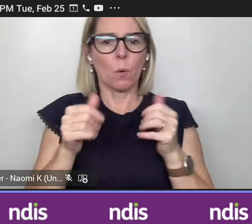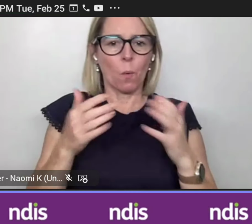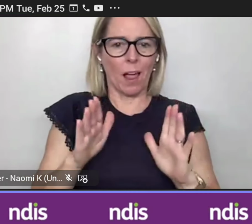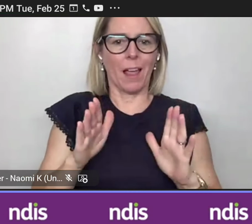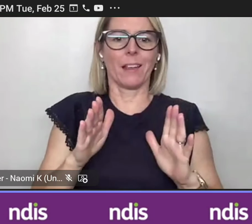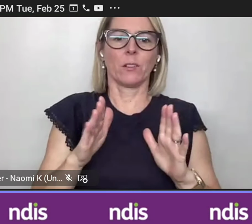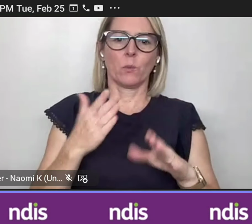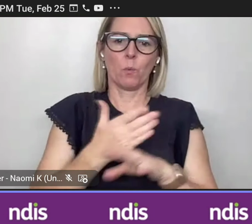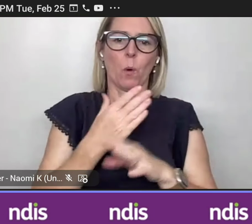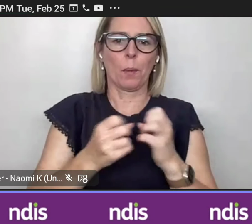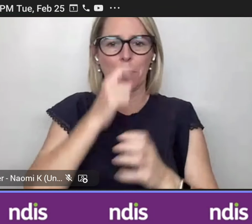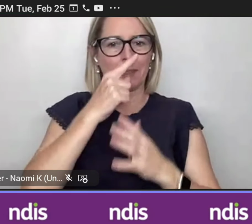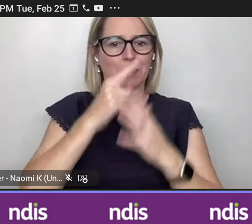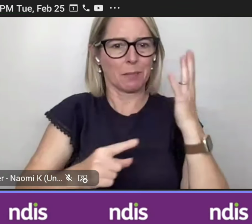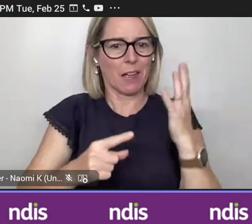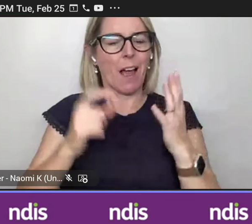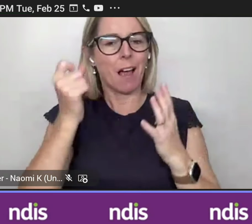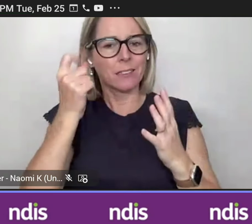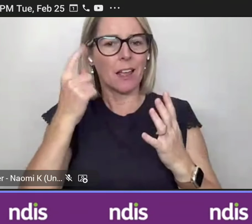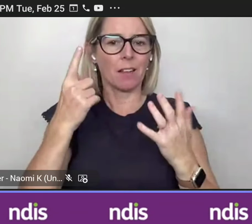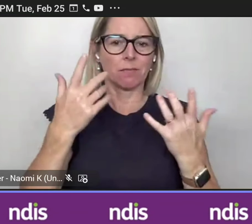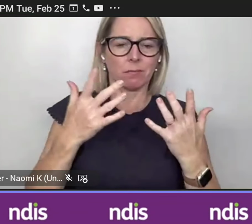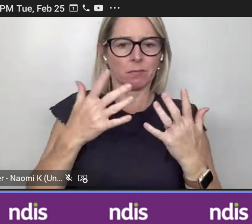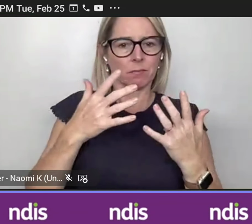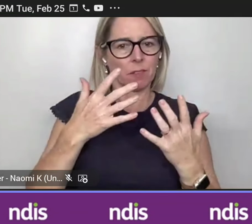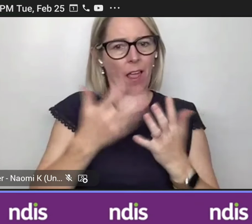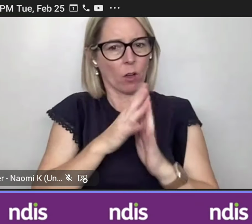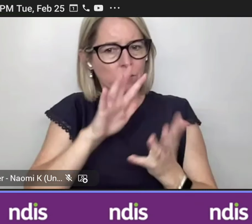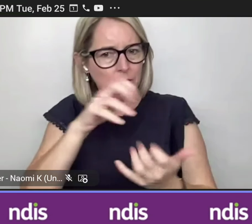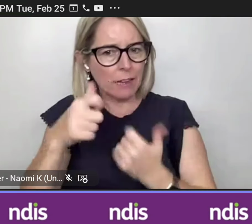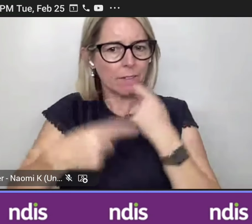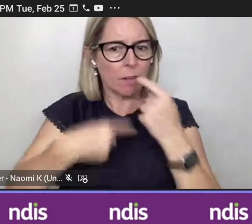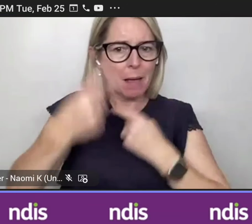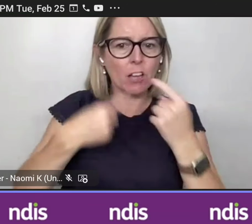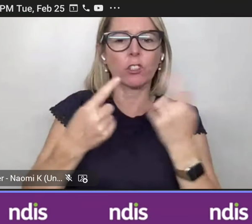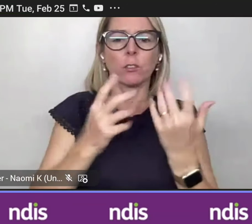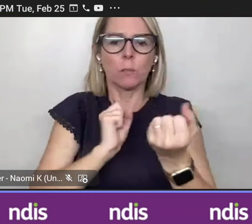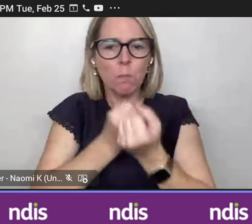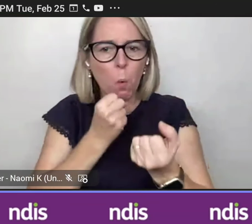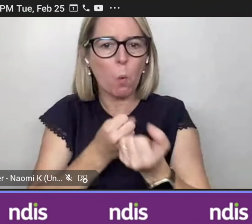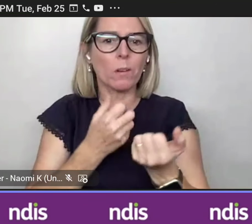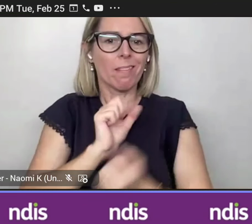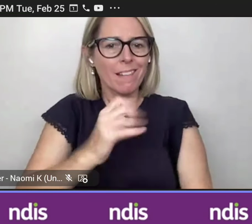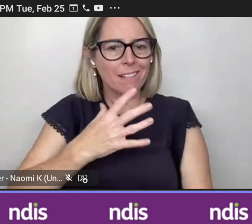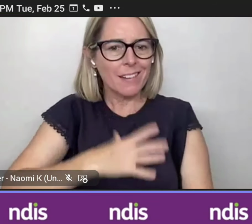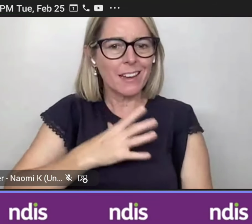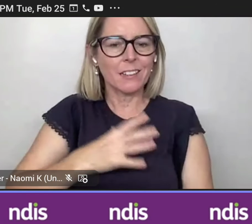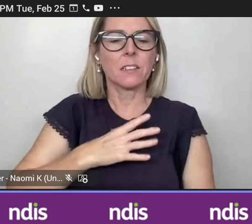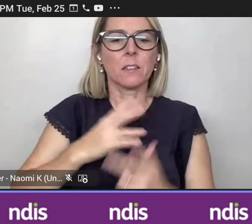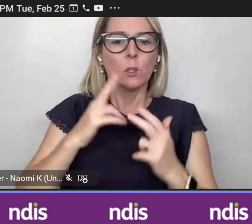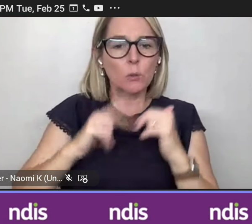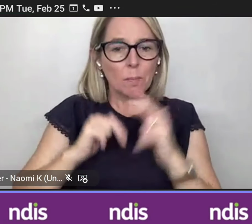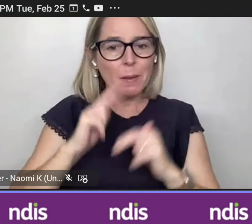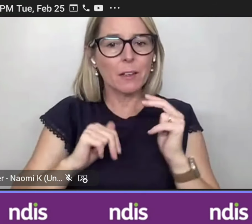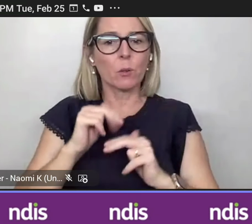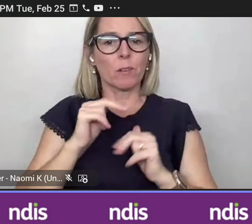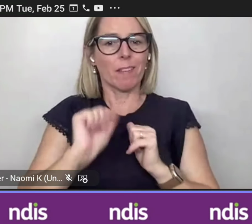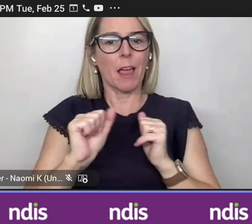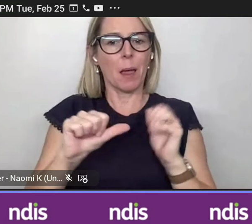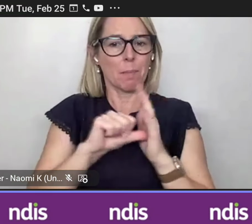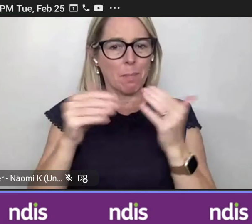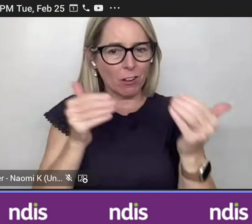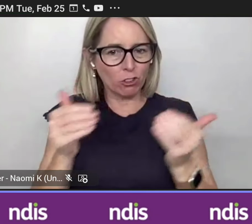to use this to build an NDIS budget. So people with disability will be involved in choosing the best way to